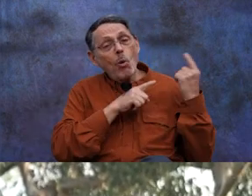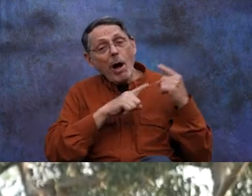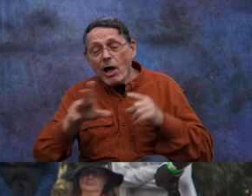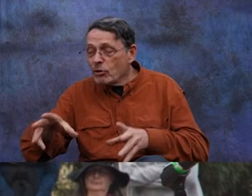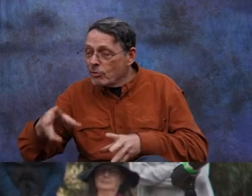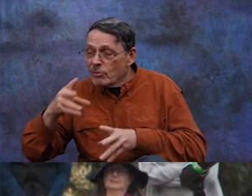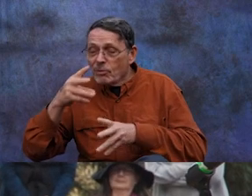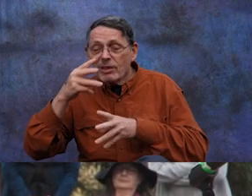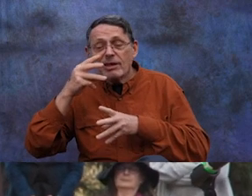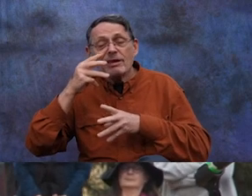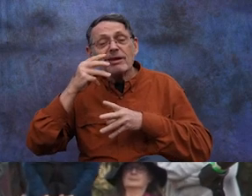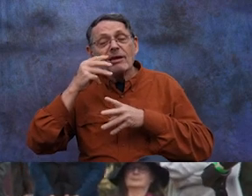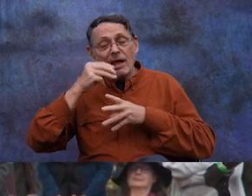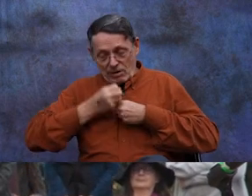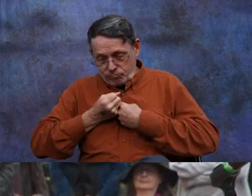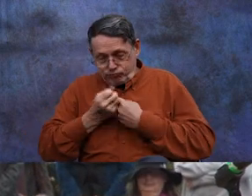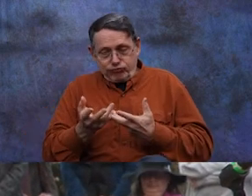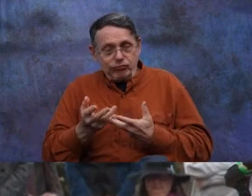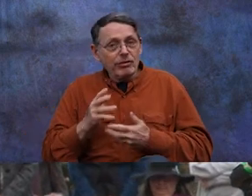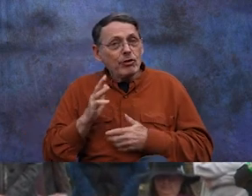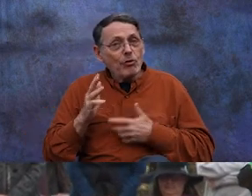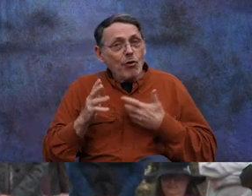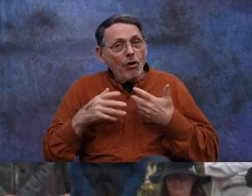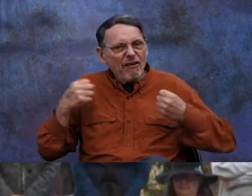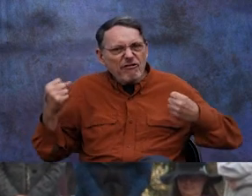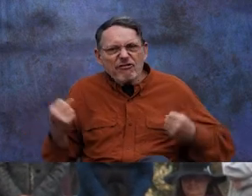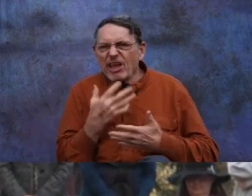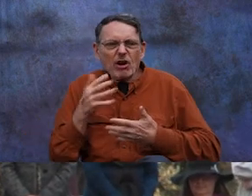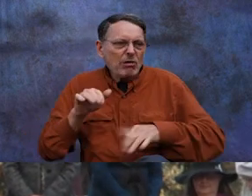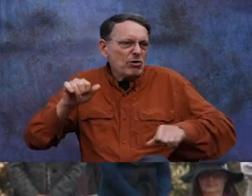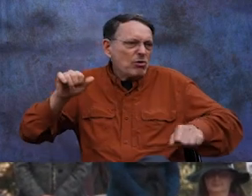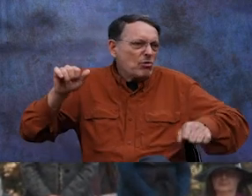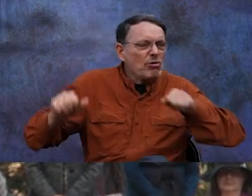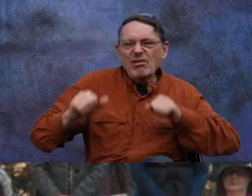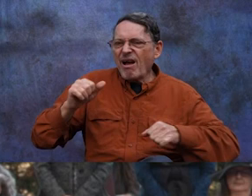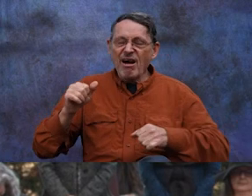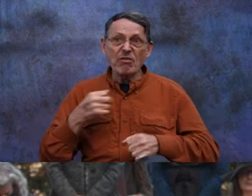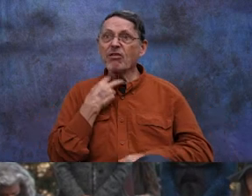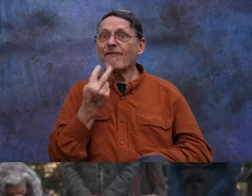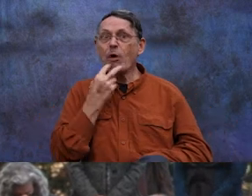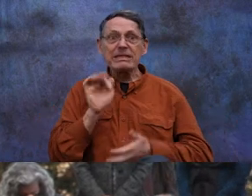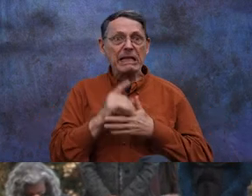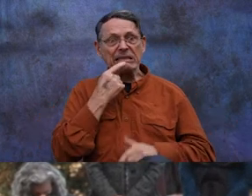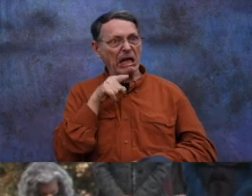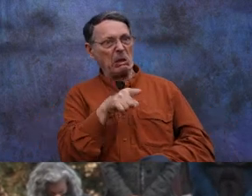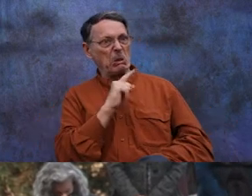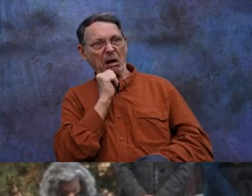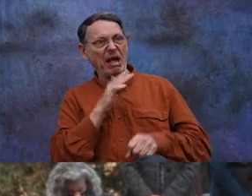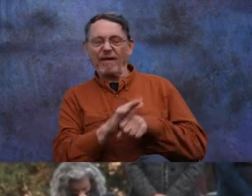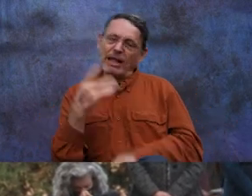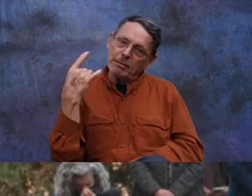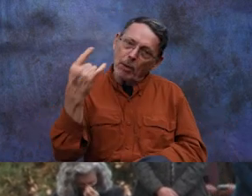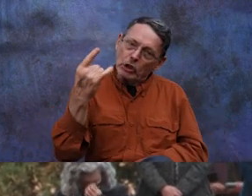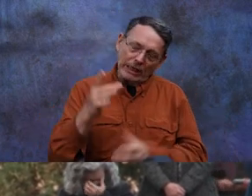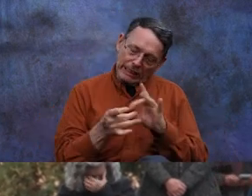in and you let go a little bit of that fear, a little bit of that doubt, a little bit of those voices that told you you were not enough, that's bullshit, we're letting